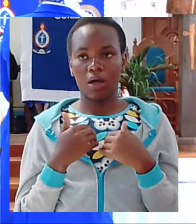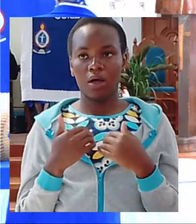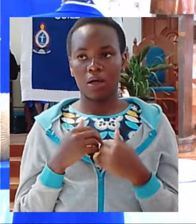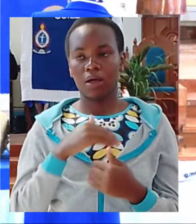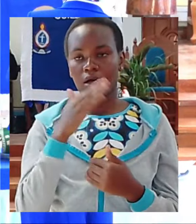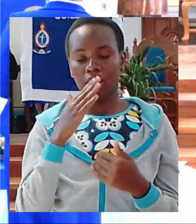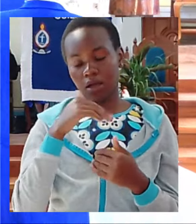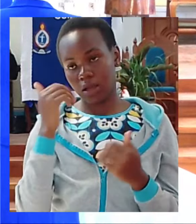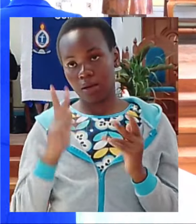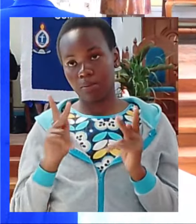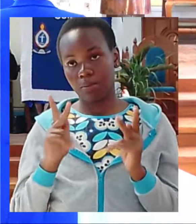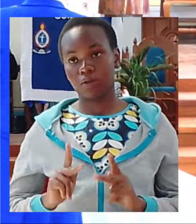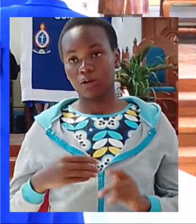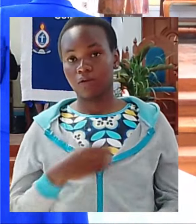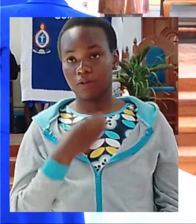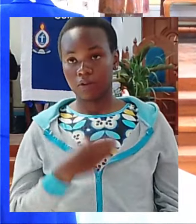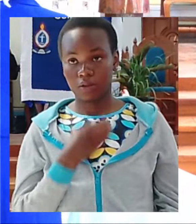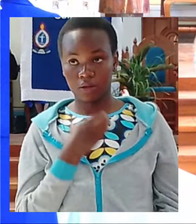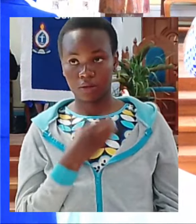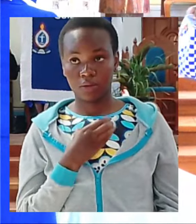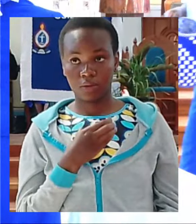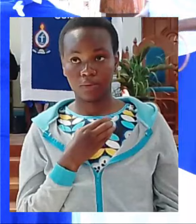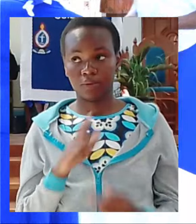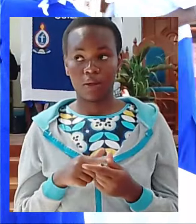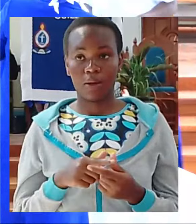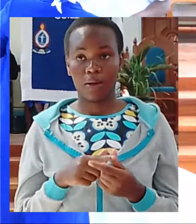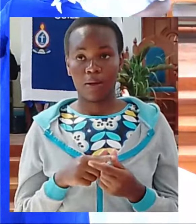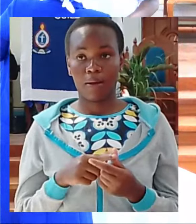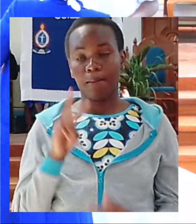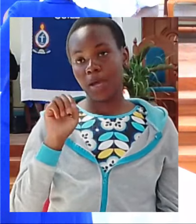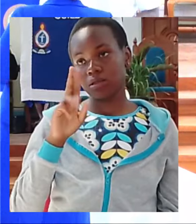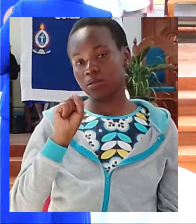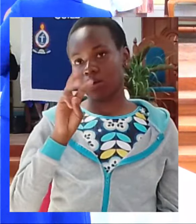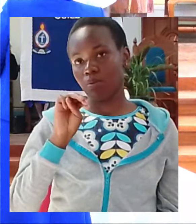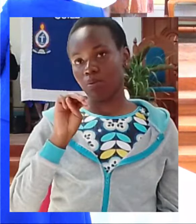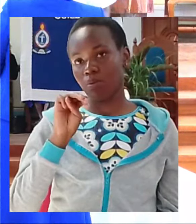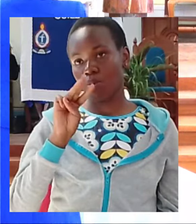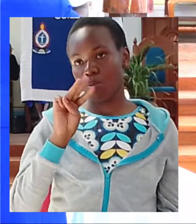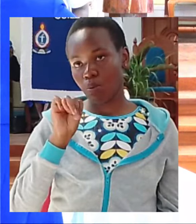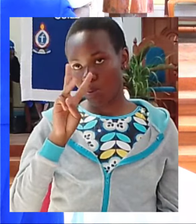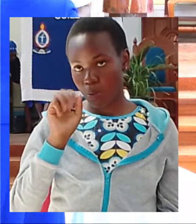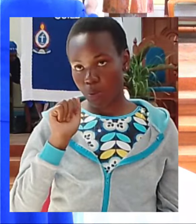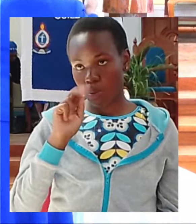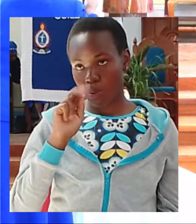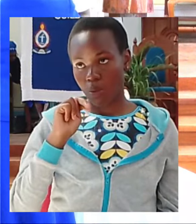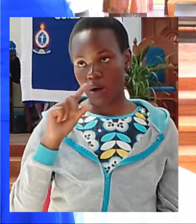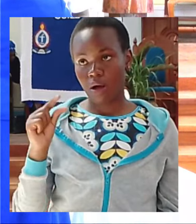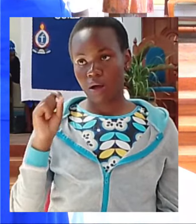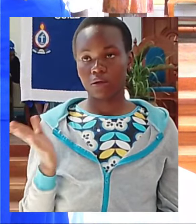Anybody who is a guest, I can see Mr. Mwangi. Kindly bring back your